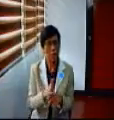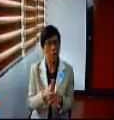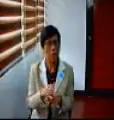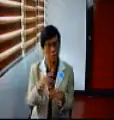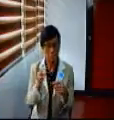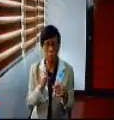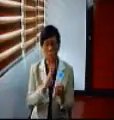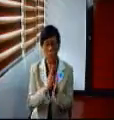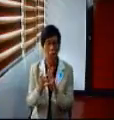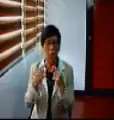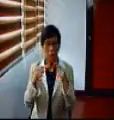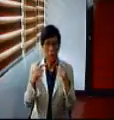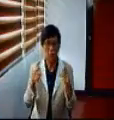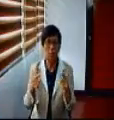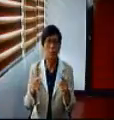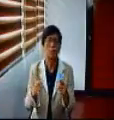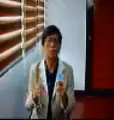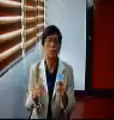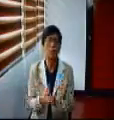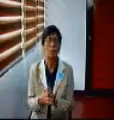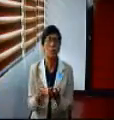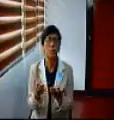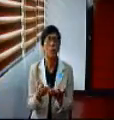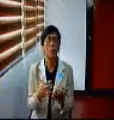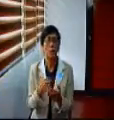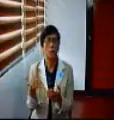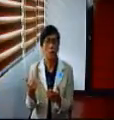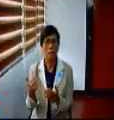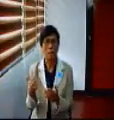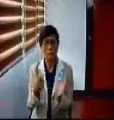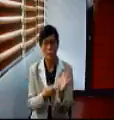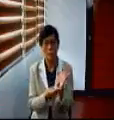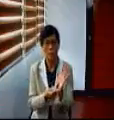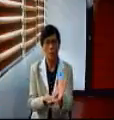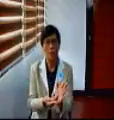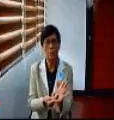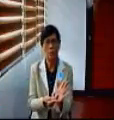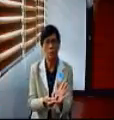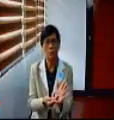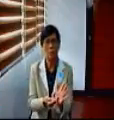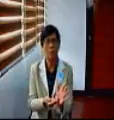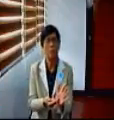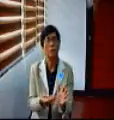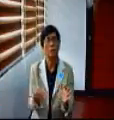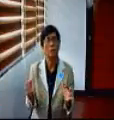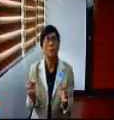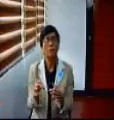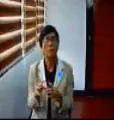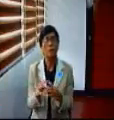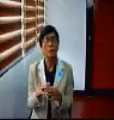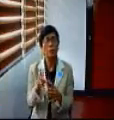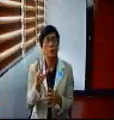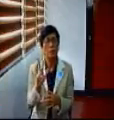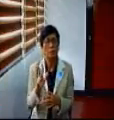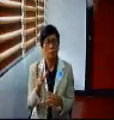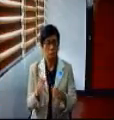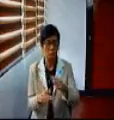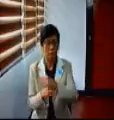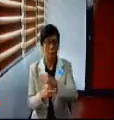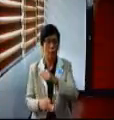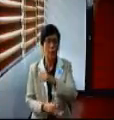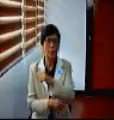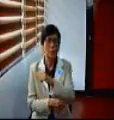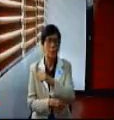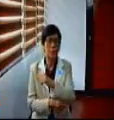successful. Now, here is another representation of the three pillars,